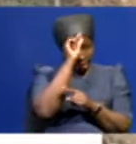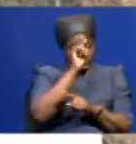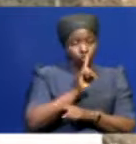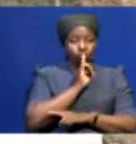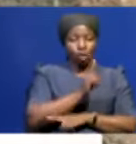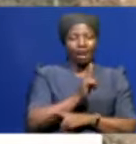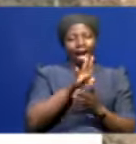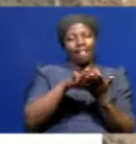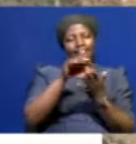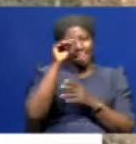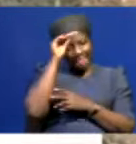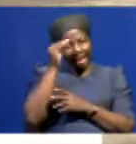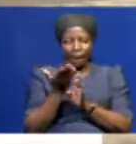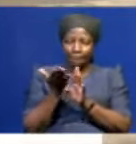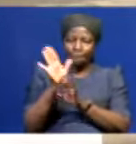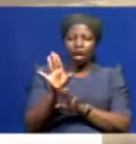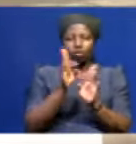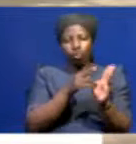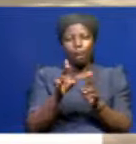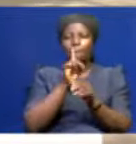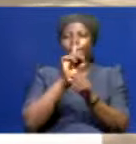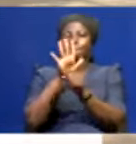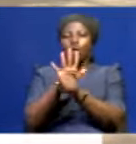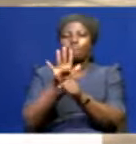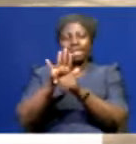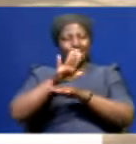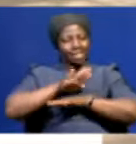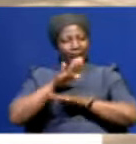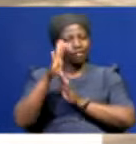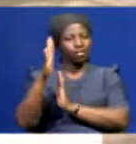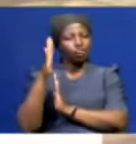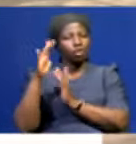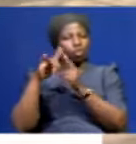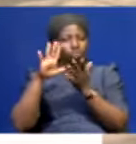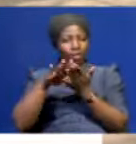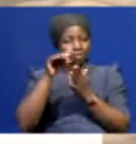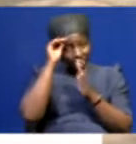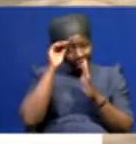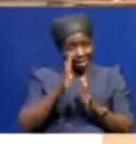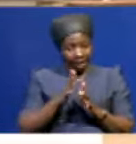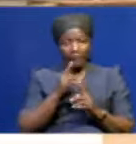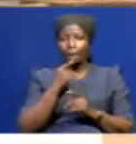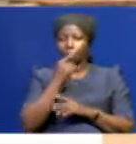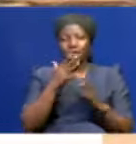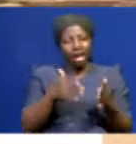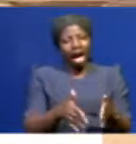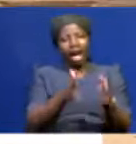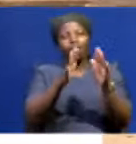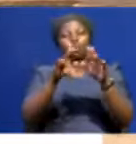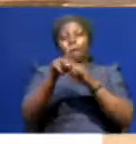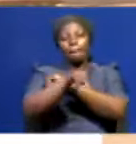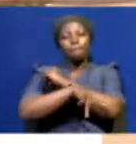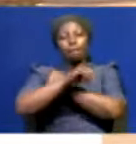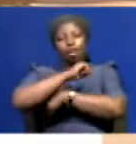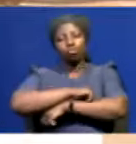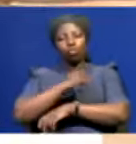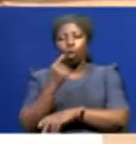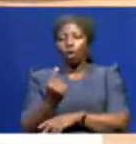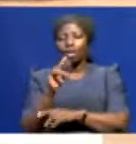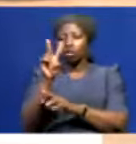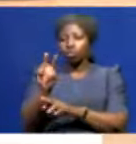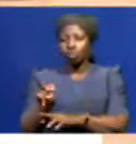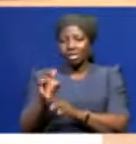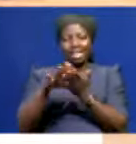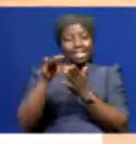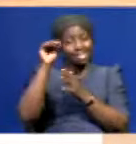resume learning, assuring learners of adequate security. At Moi Avenue Primary School, only 20 learners out of the